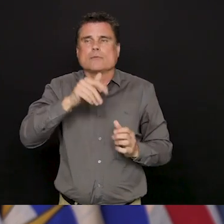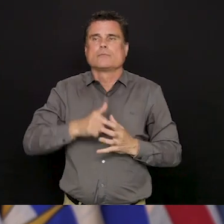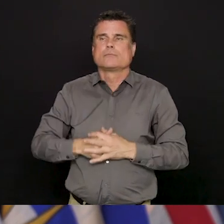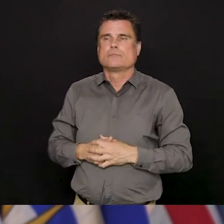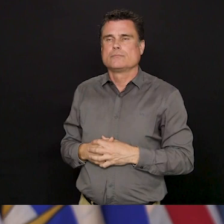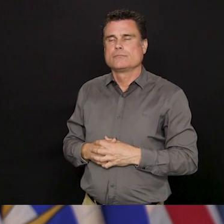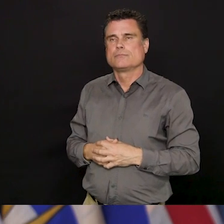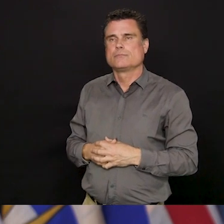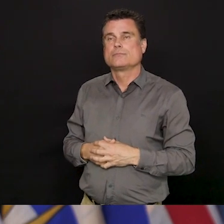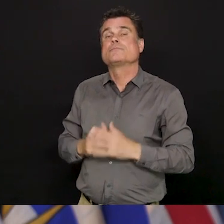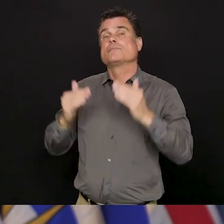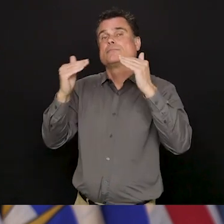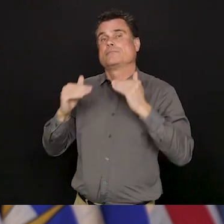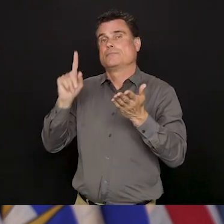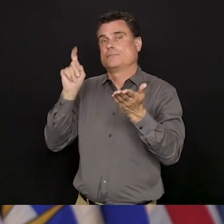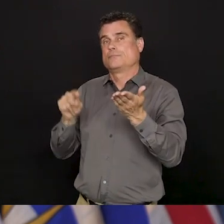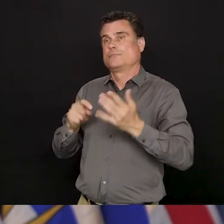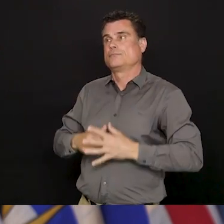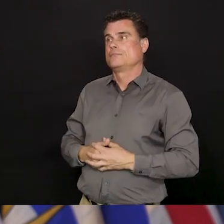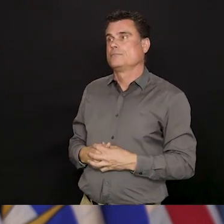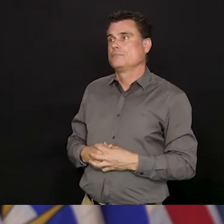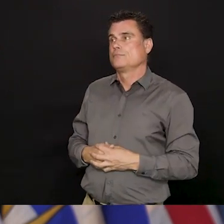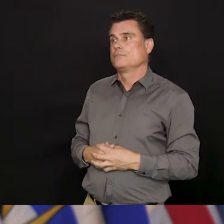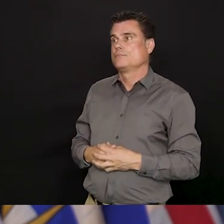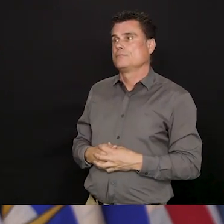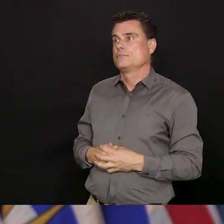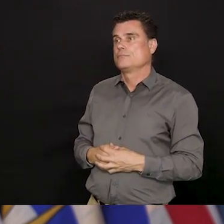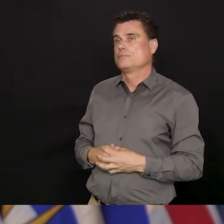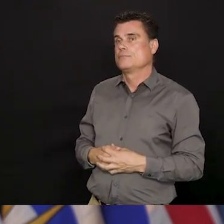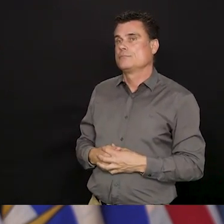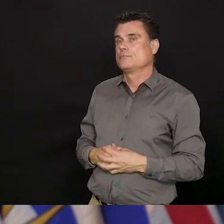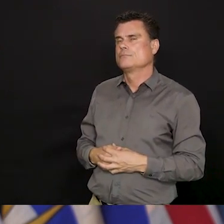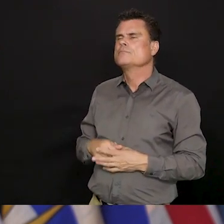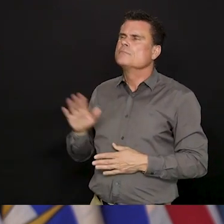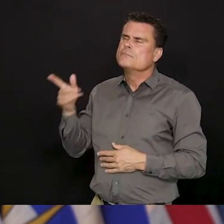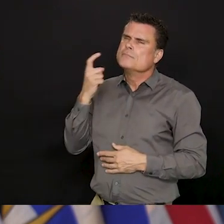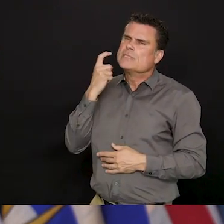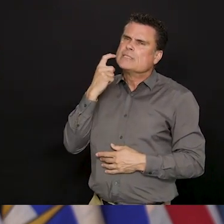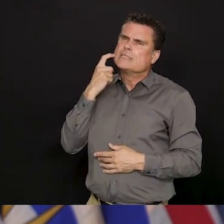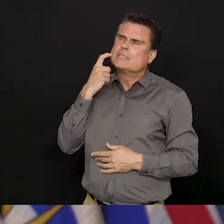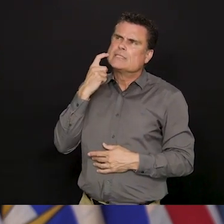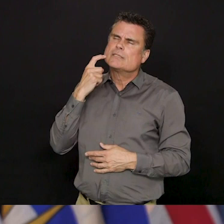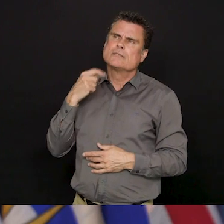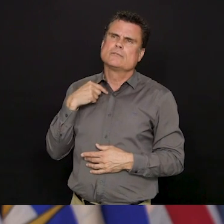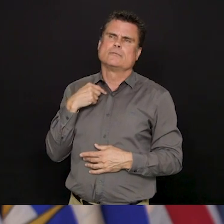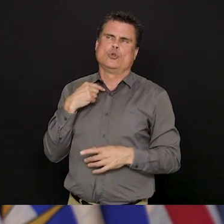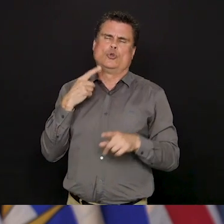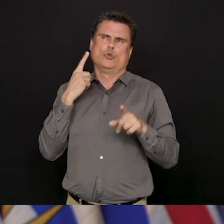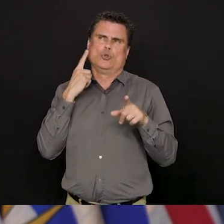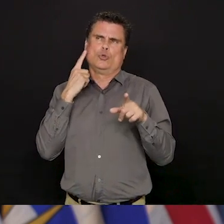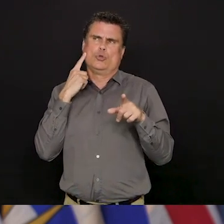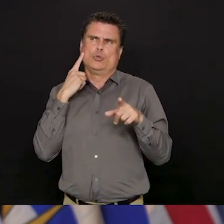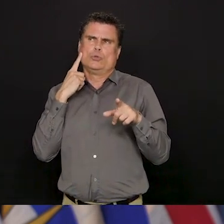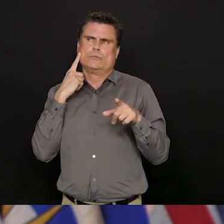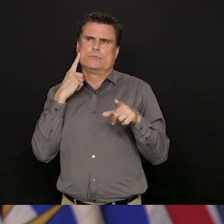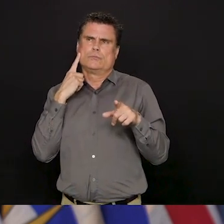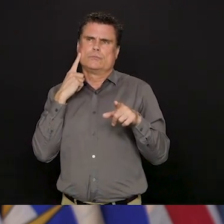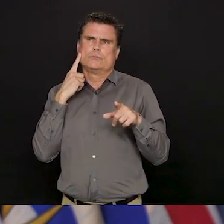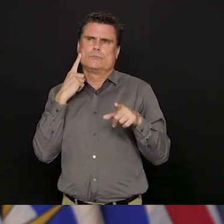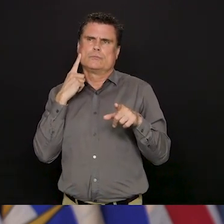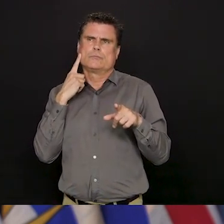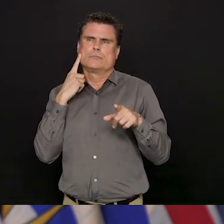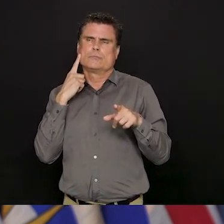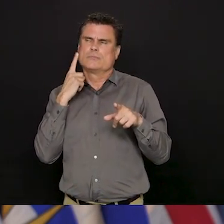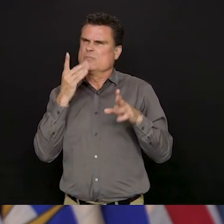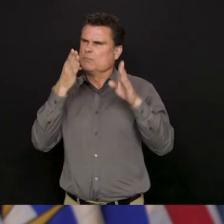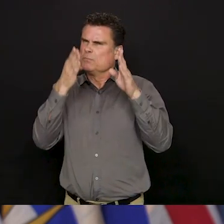Hi, Dr. Henry. We're just hearing about a case of someone who was apparently released from some